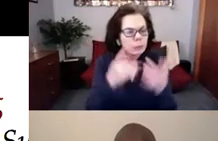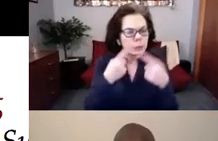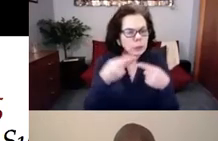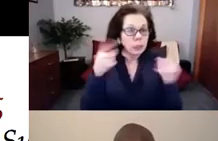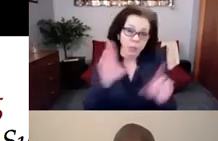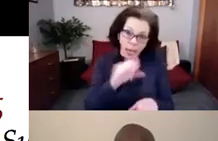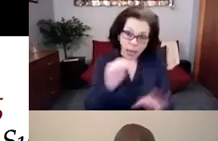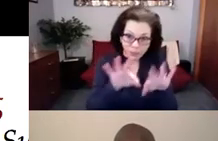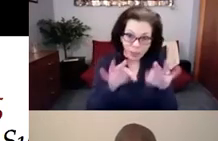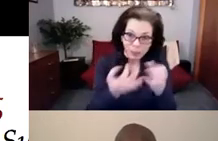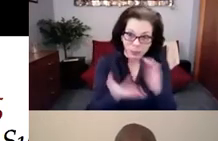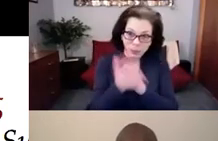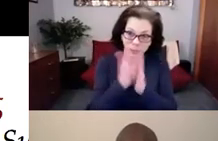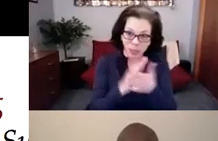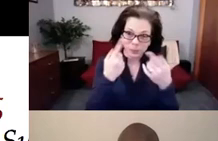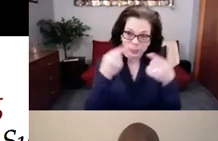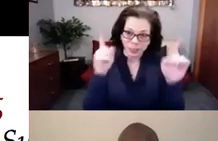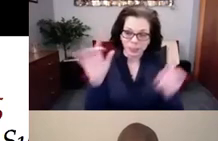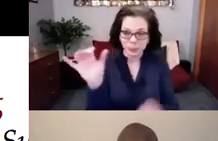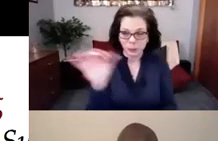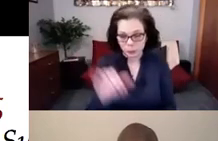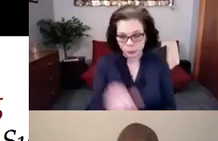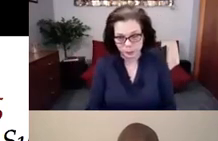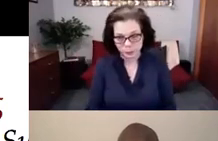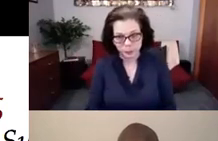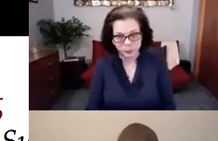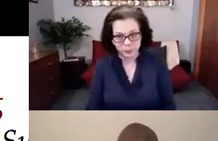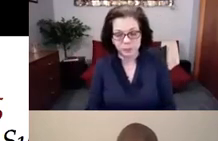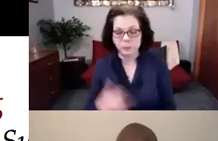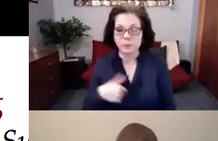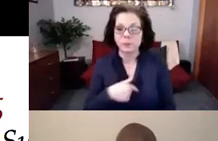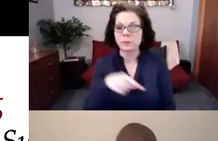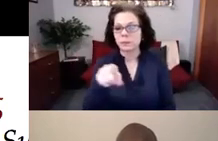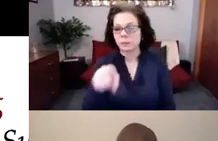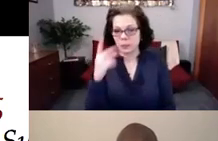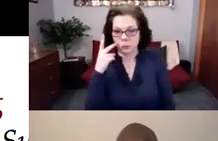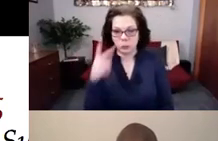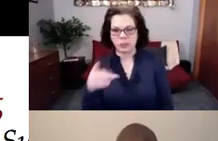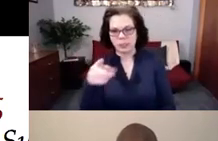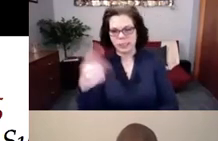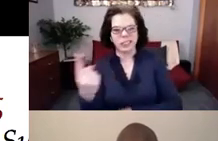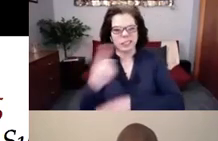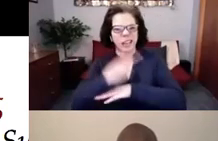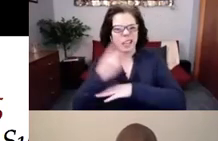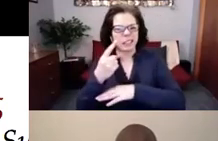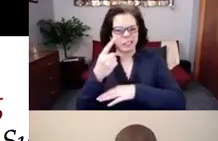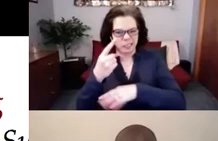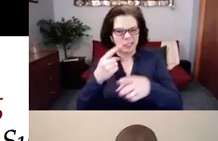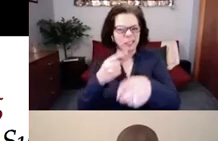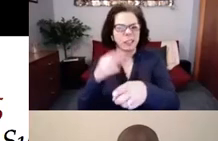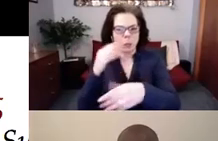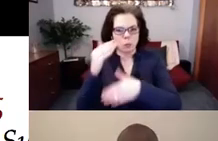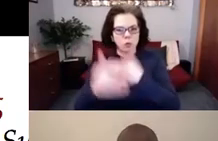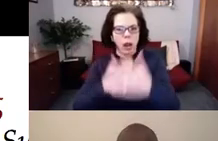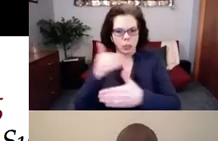learning environment. And we have also included the report card and progress report dates here in the